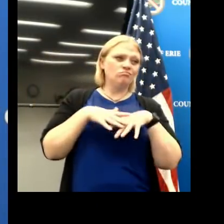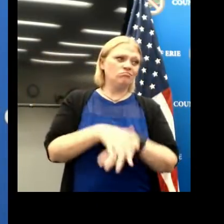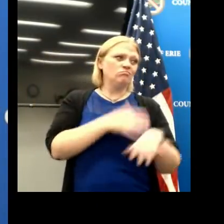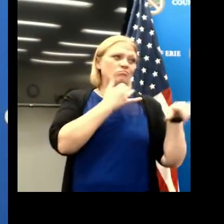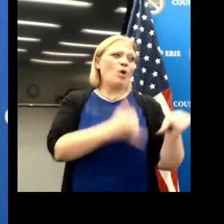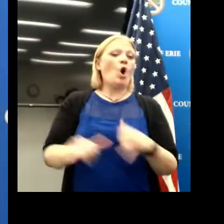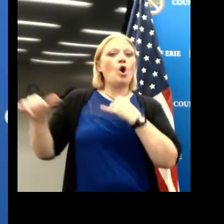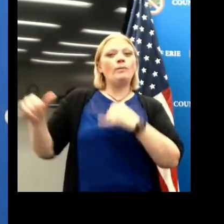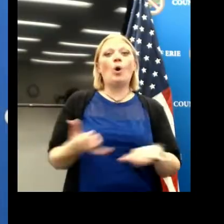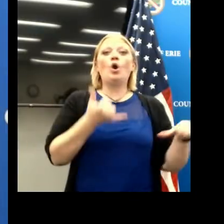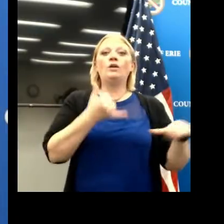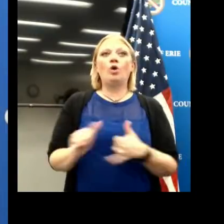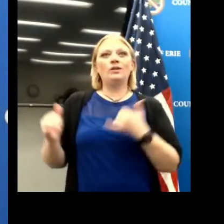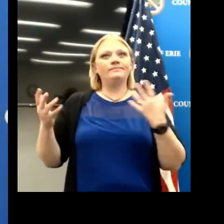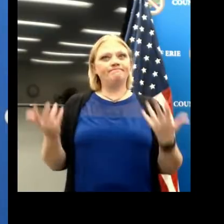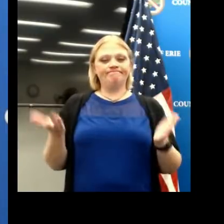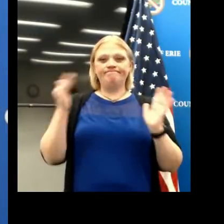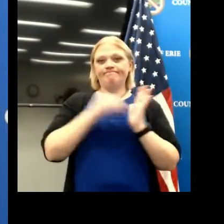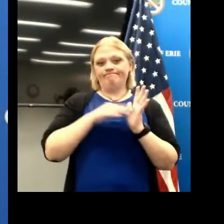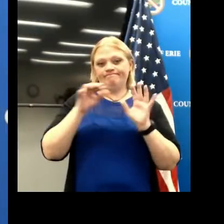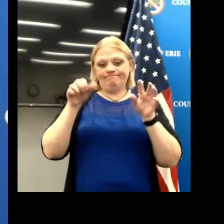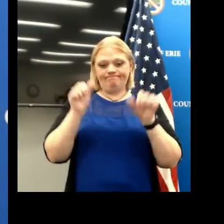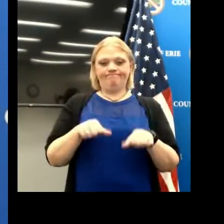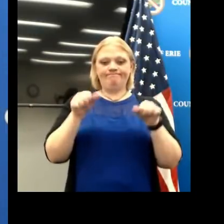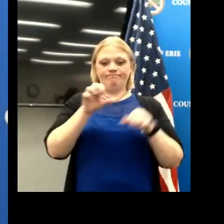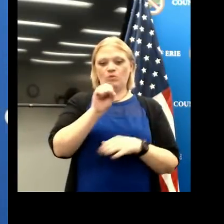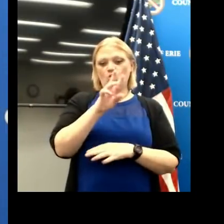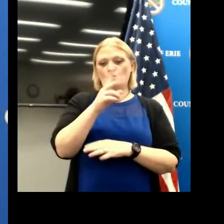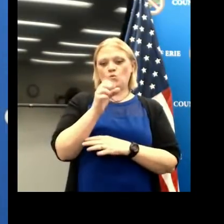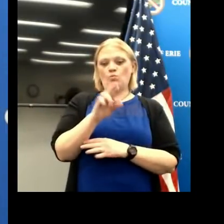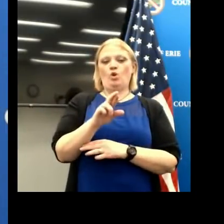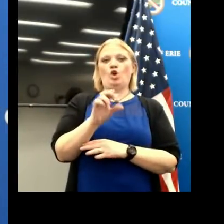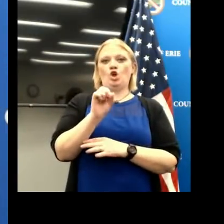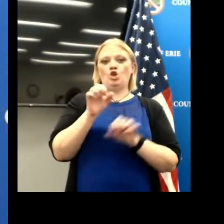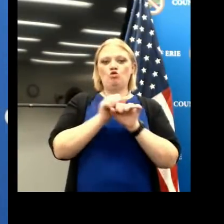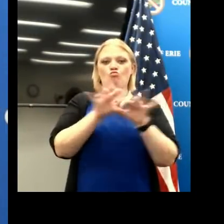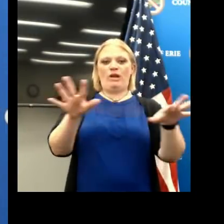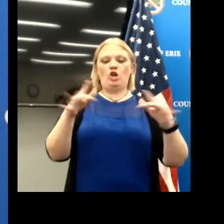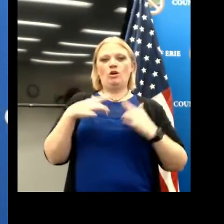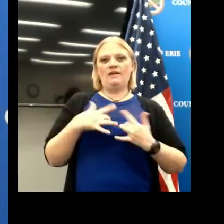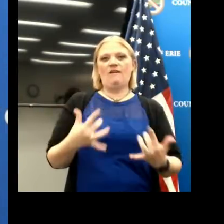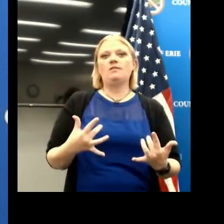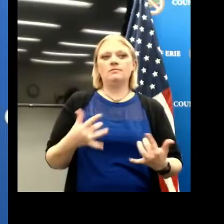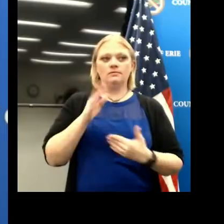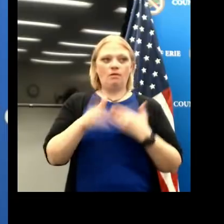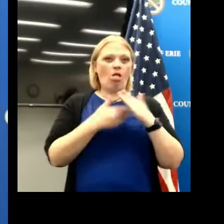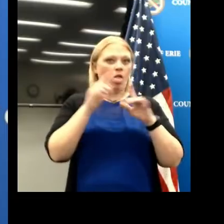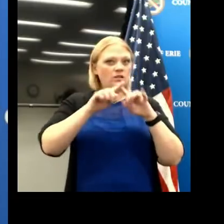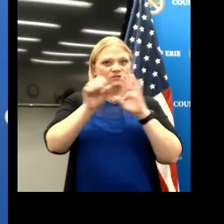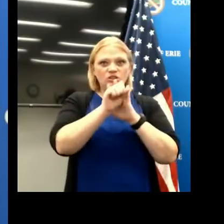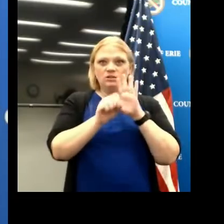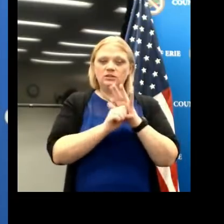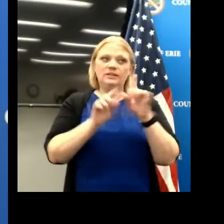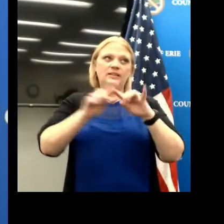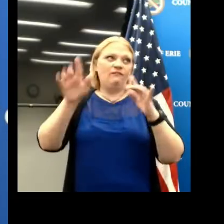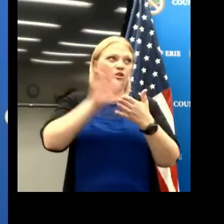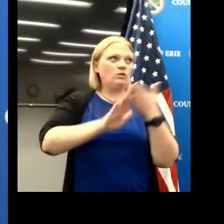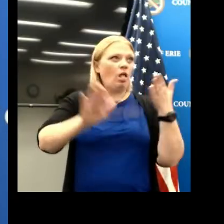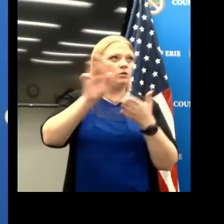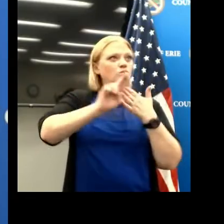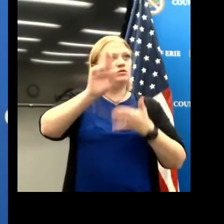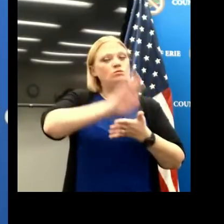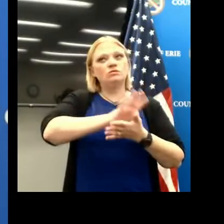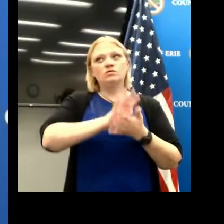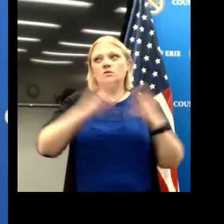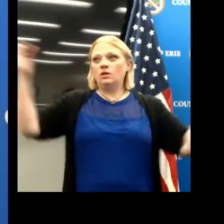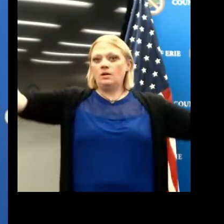again, that is going to be a potential super spreader event. All these people coming from all these different states, from all these different schools,